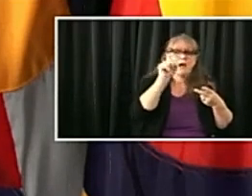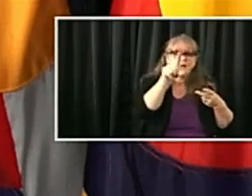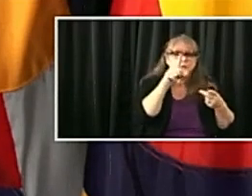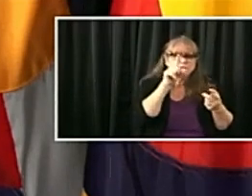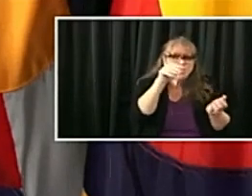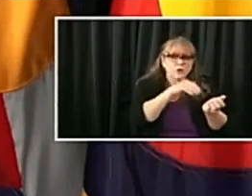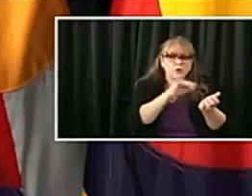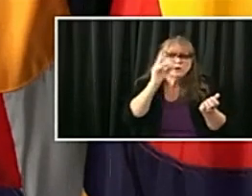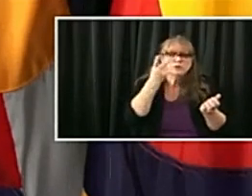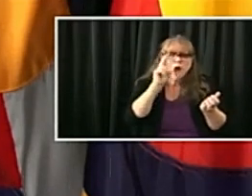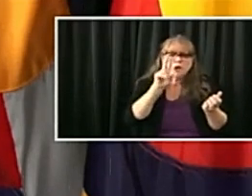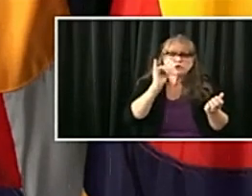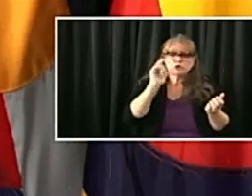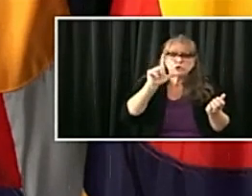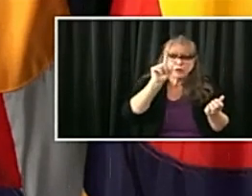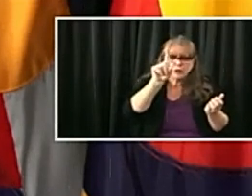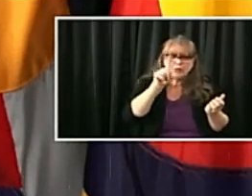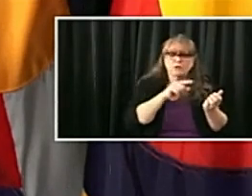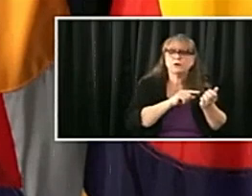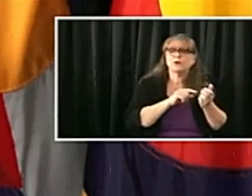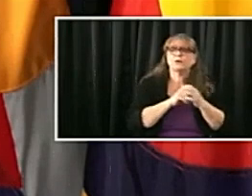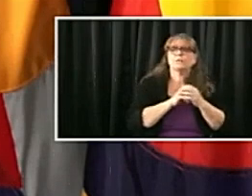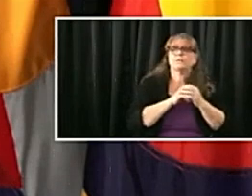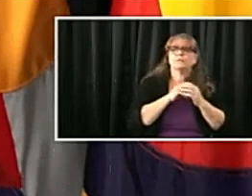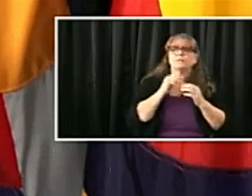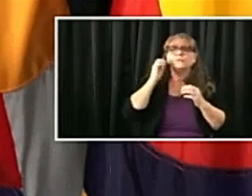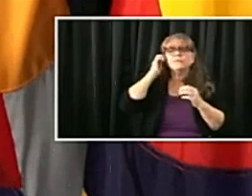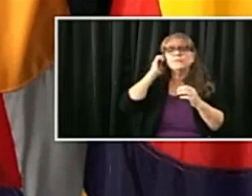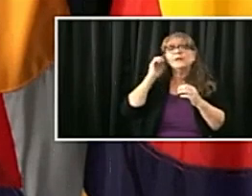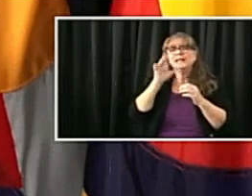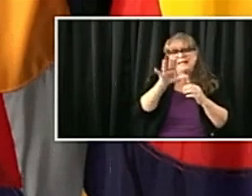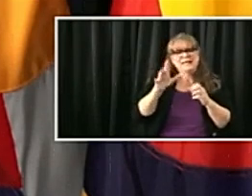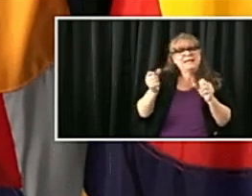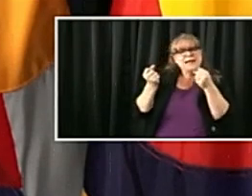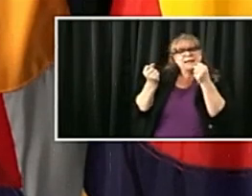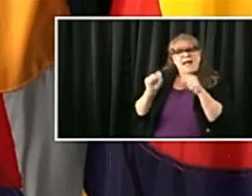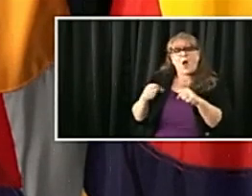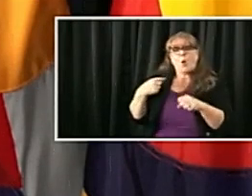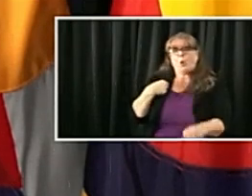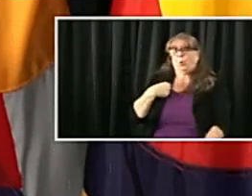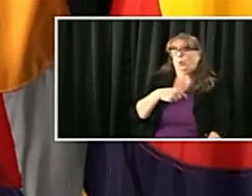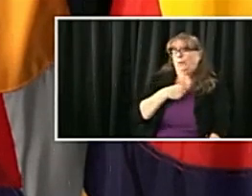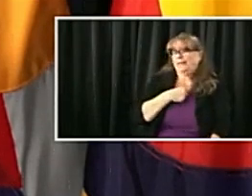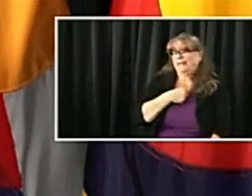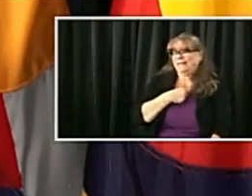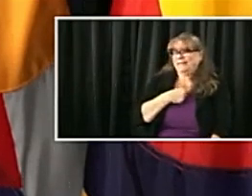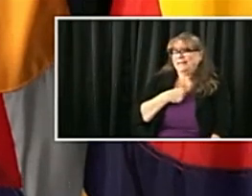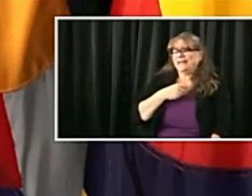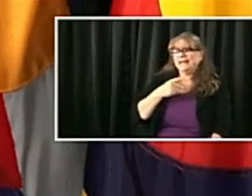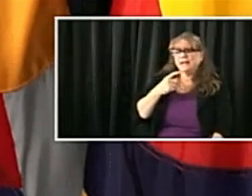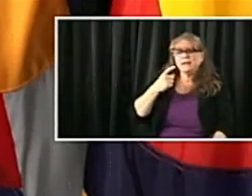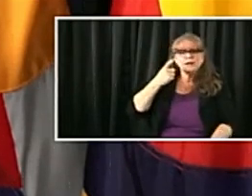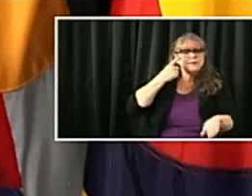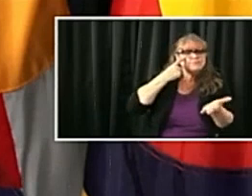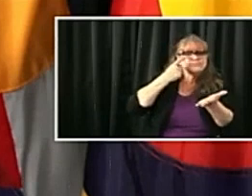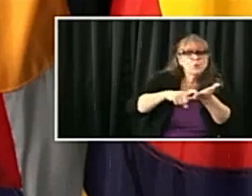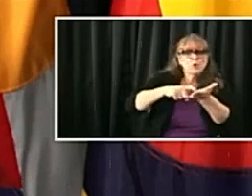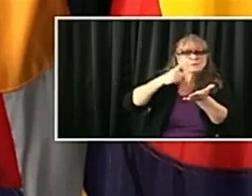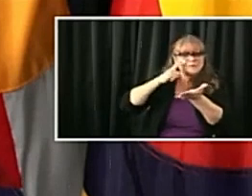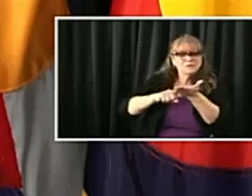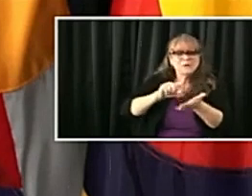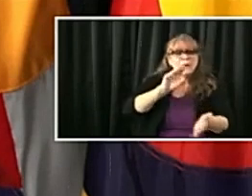the capacity and ability to really properly gauge how widespread the variant is here now? Do we have a proper handling on it, or do we